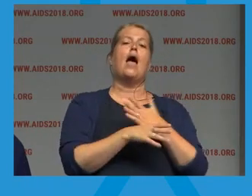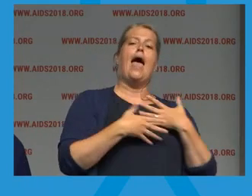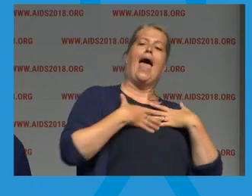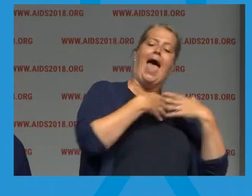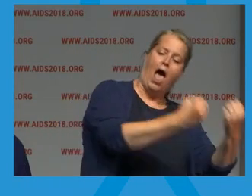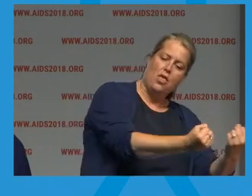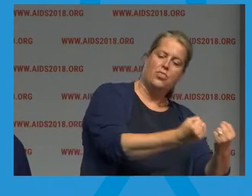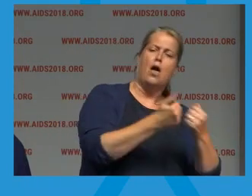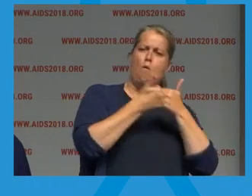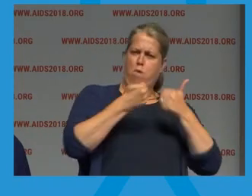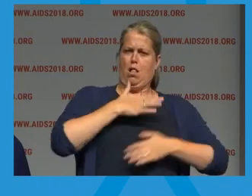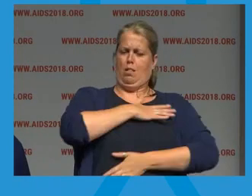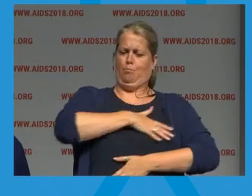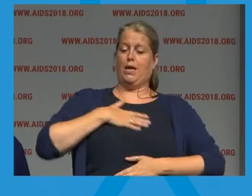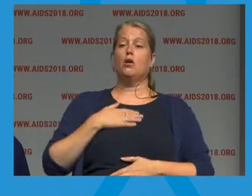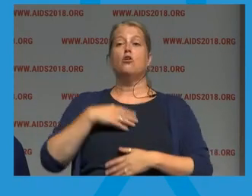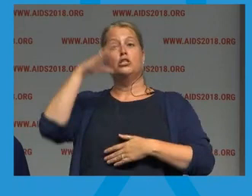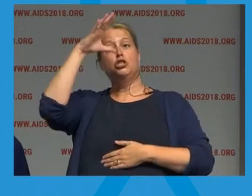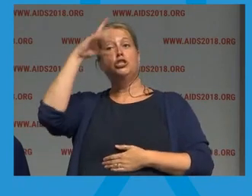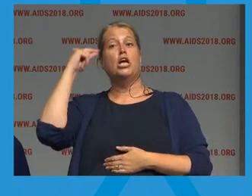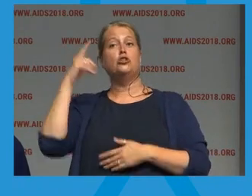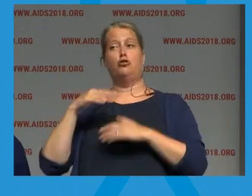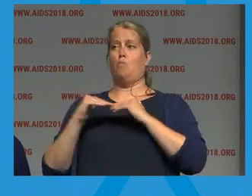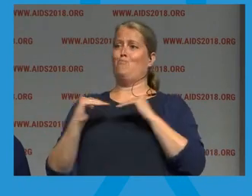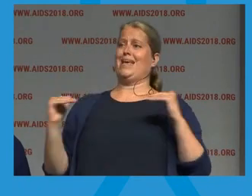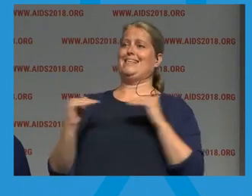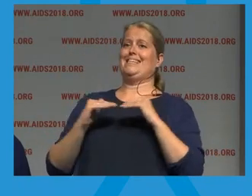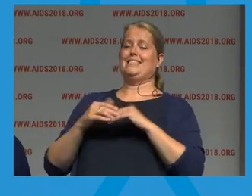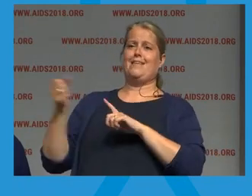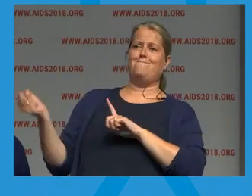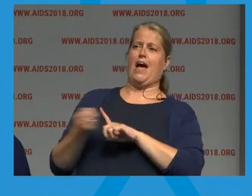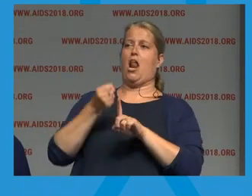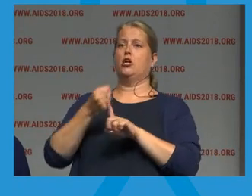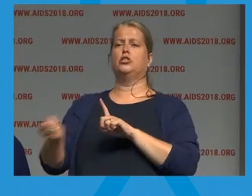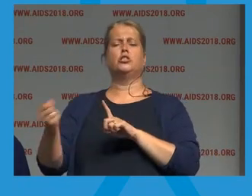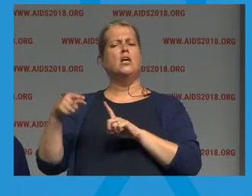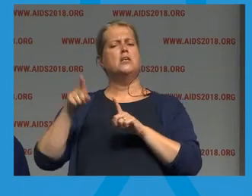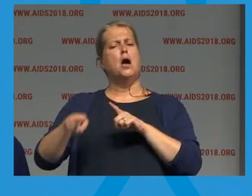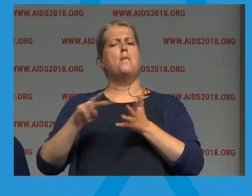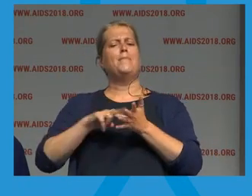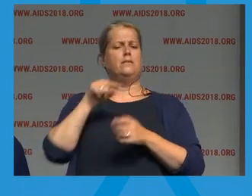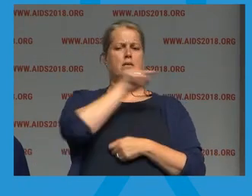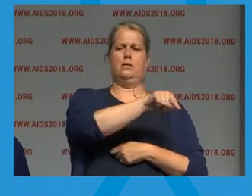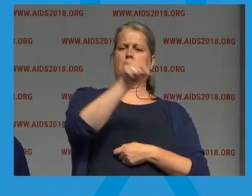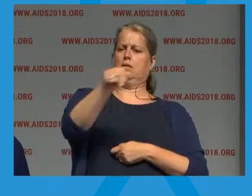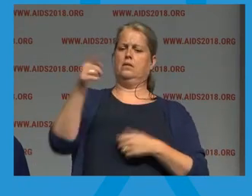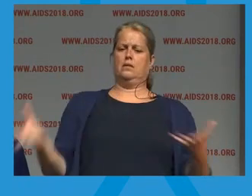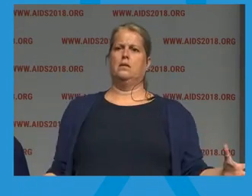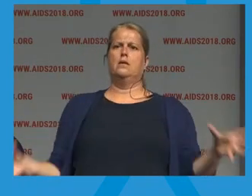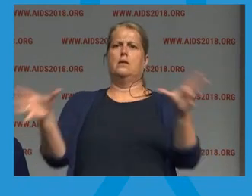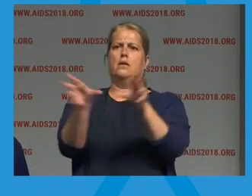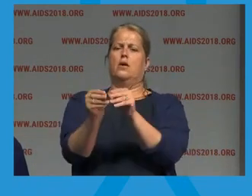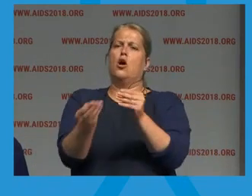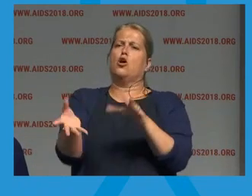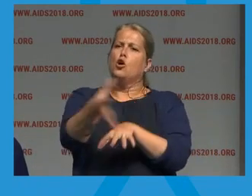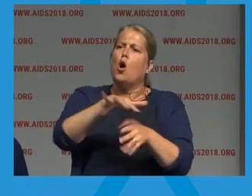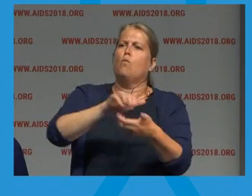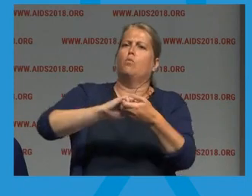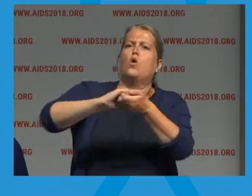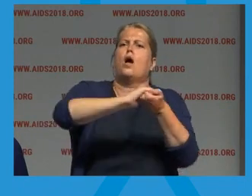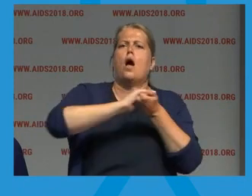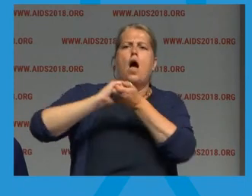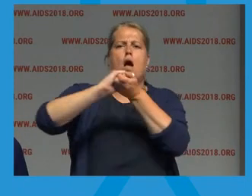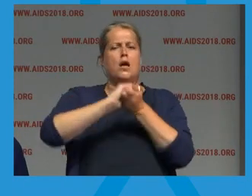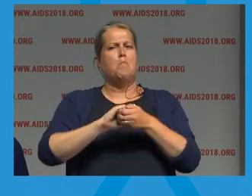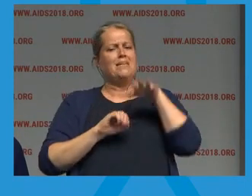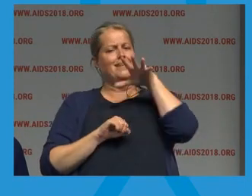gender-based violence. To this end, its core work is enhanced and complemented by intervention and advocacy